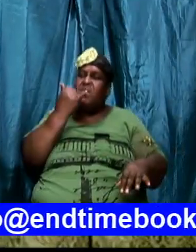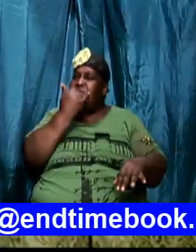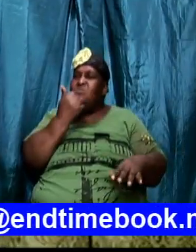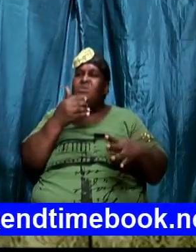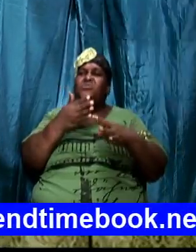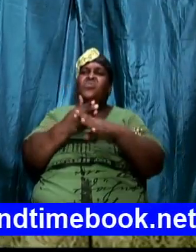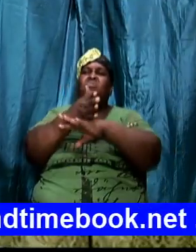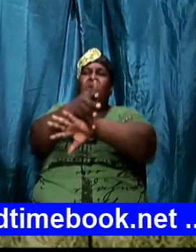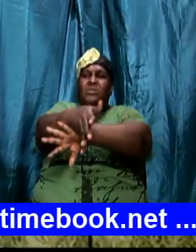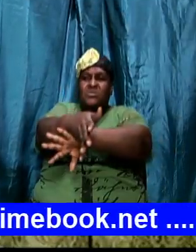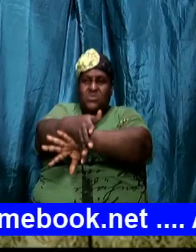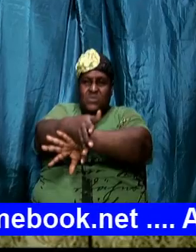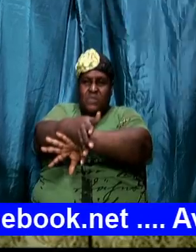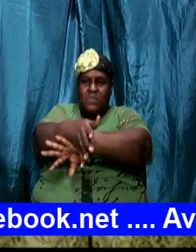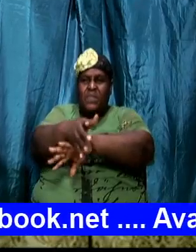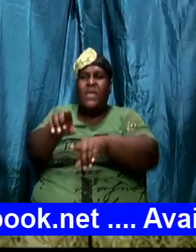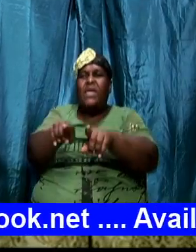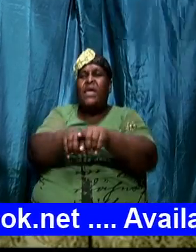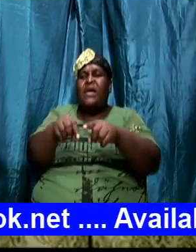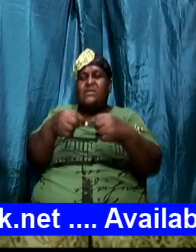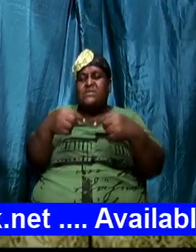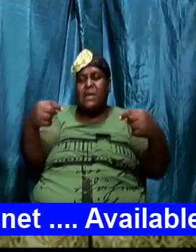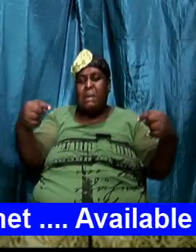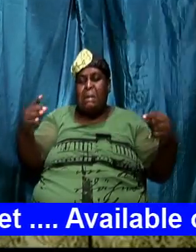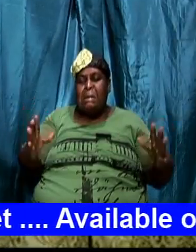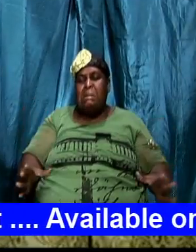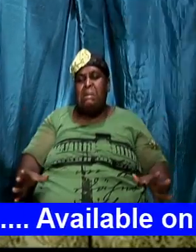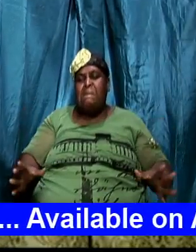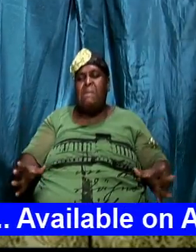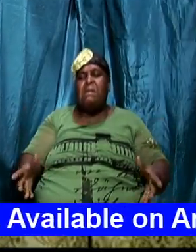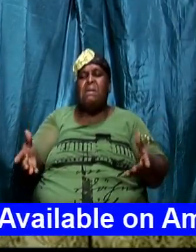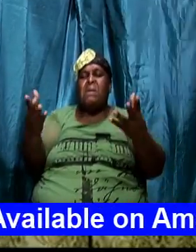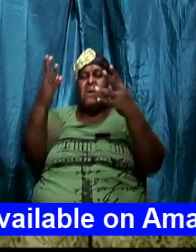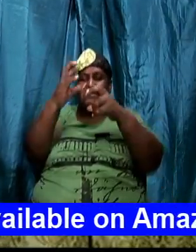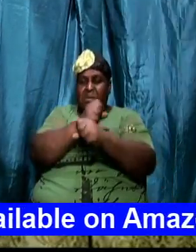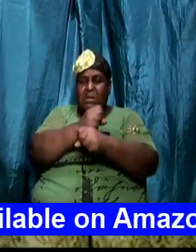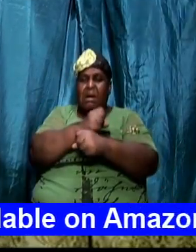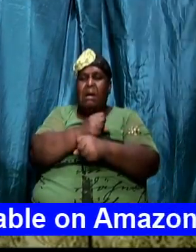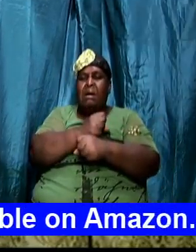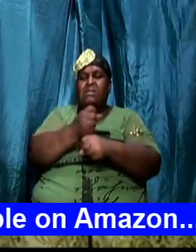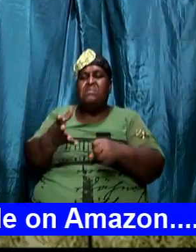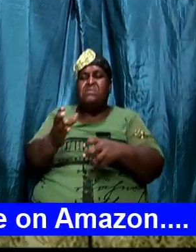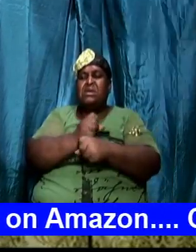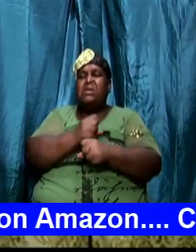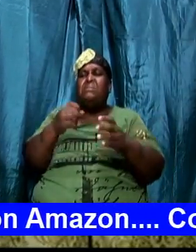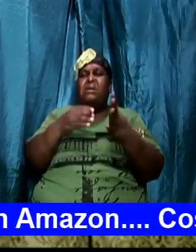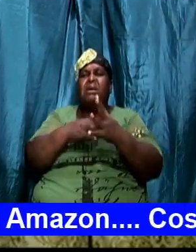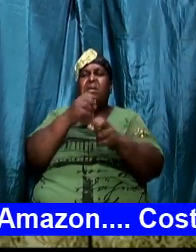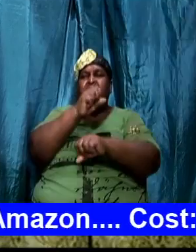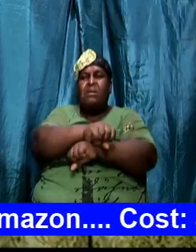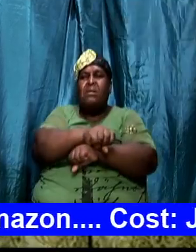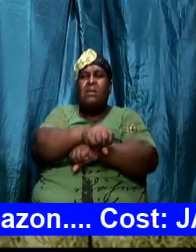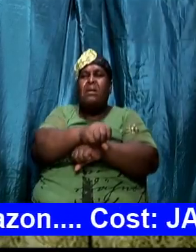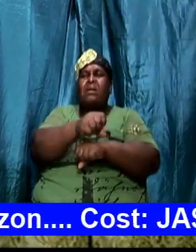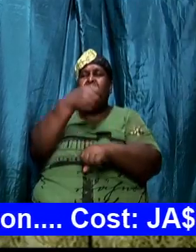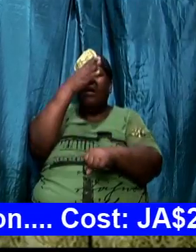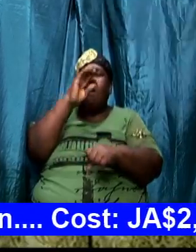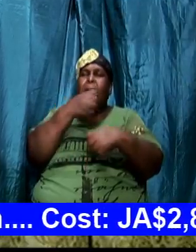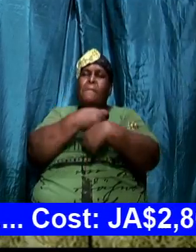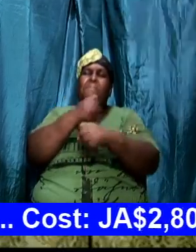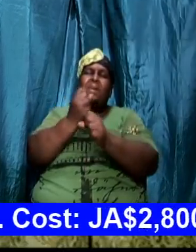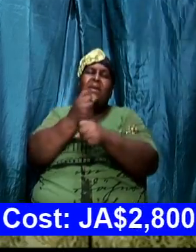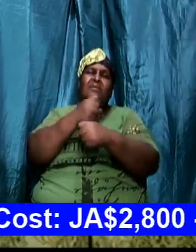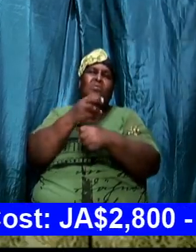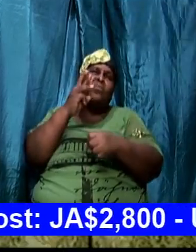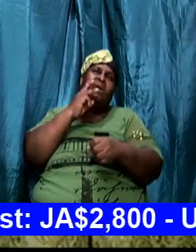the enemy came in to catch them and take them back into bondage, God caused the waters to come